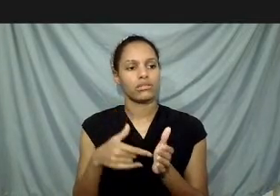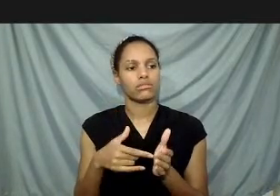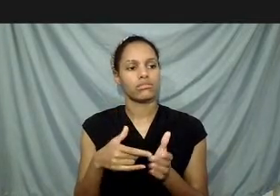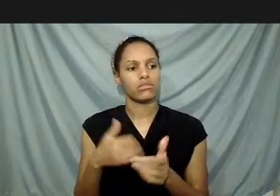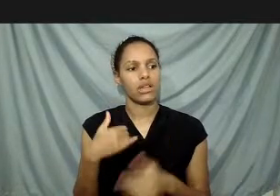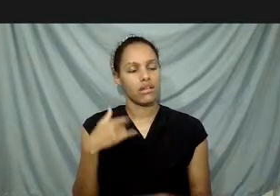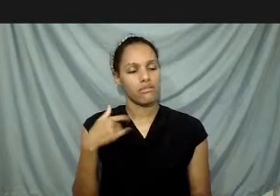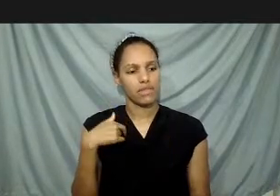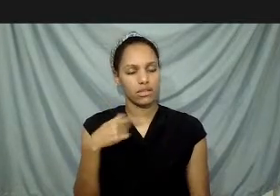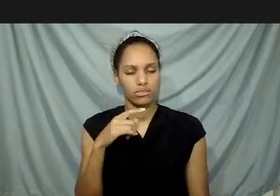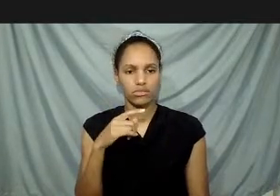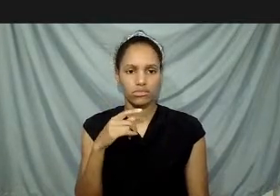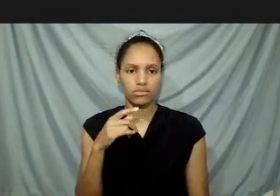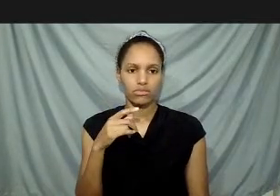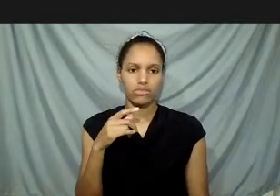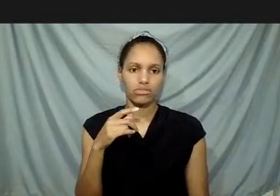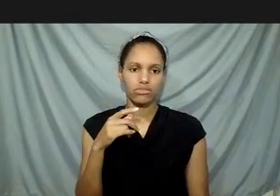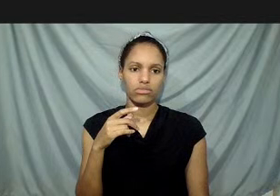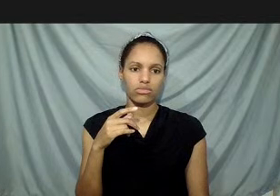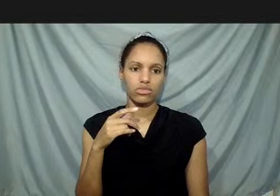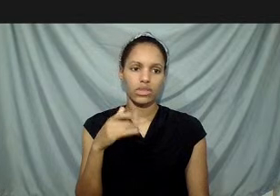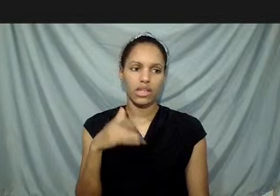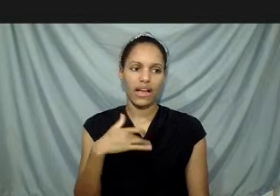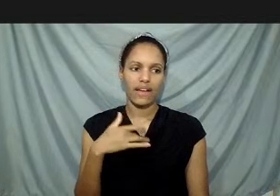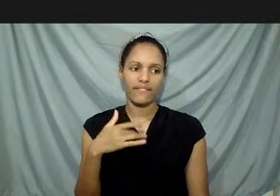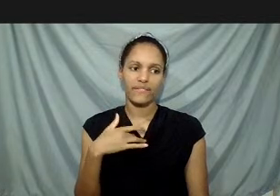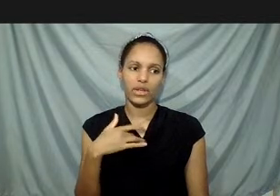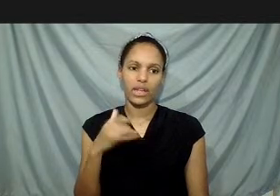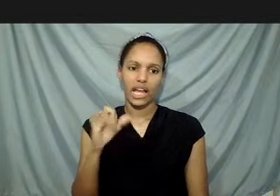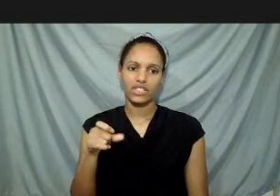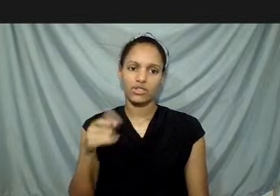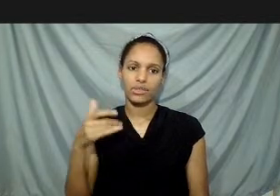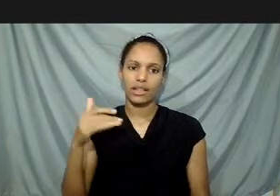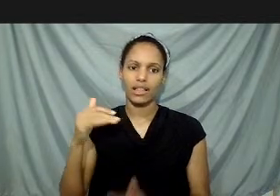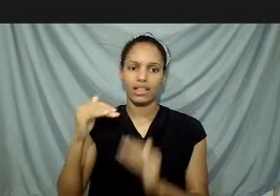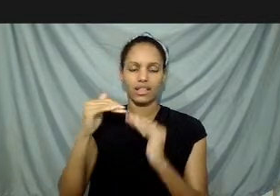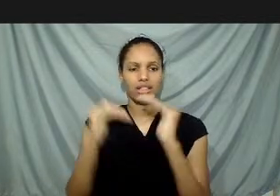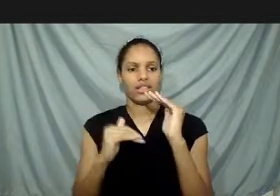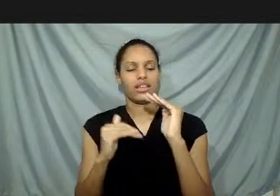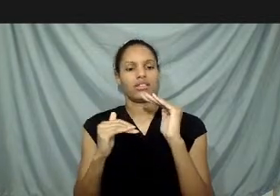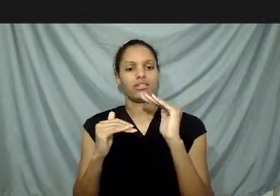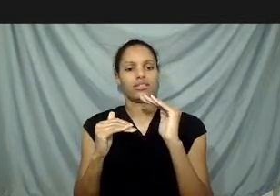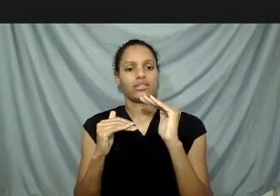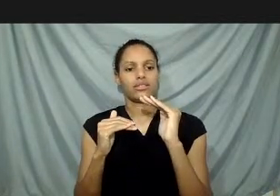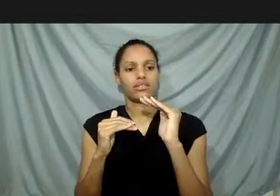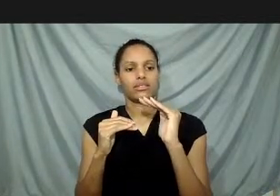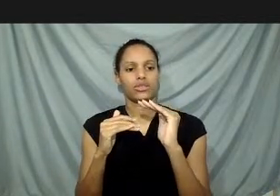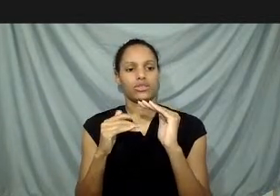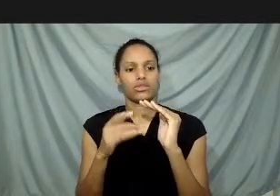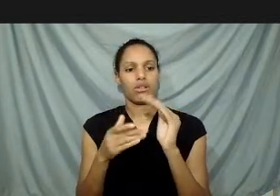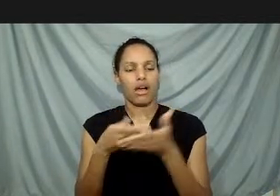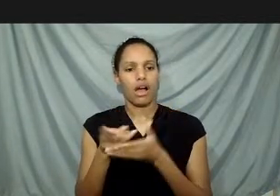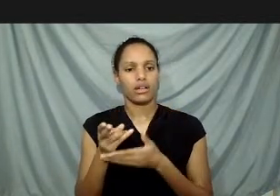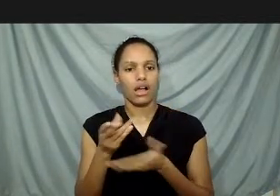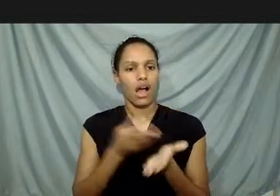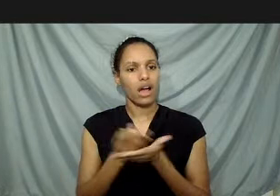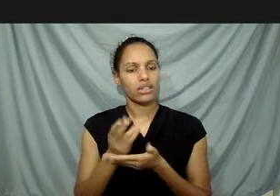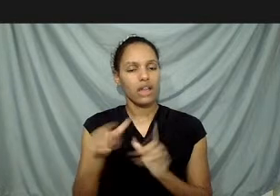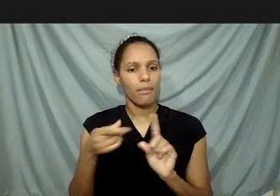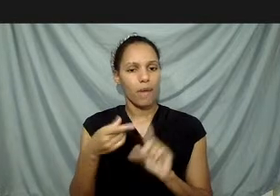at first it seemed like it required me to be less true about my masculinity and my maleness. And I don't think that that's a